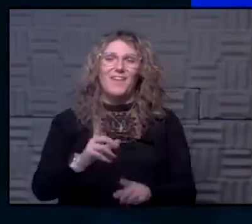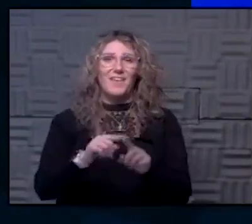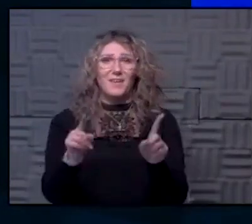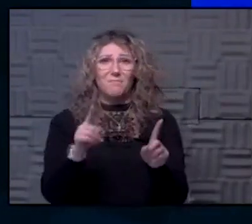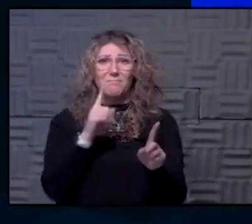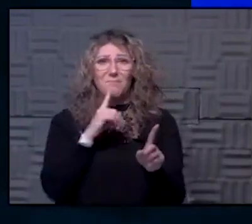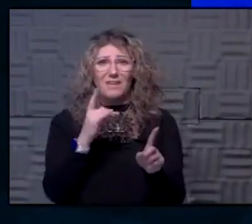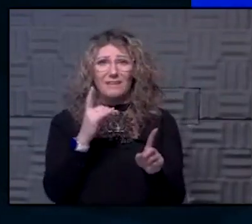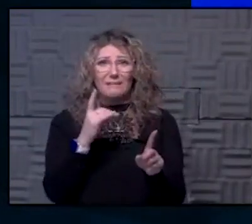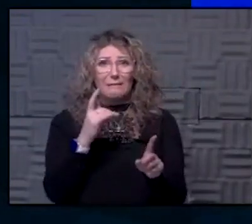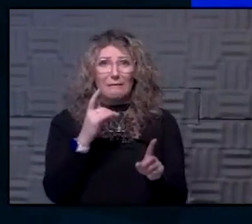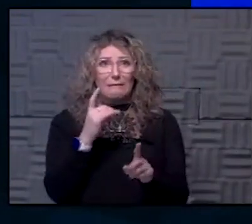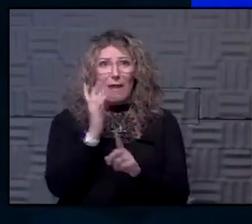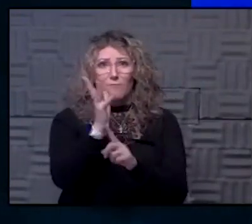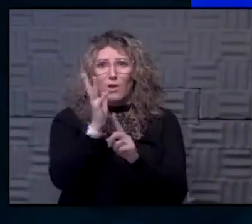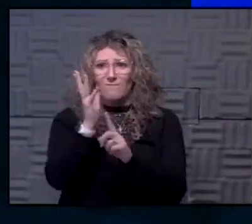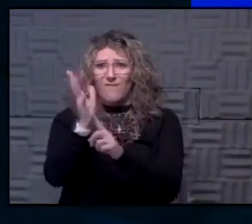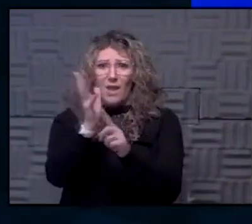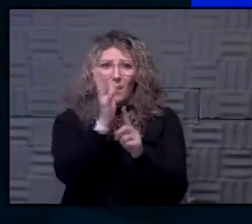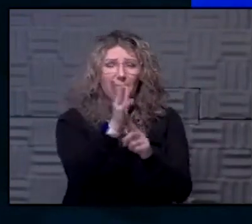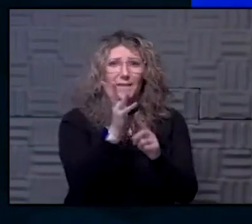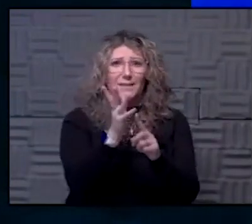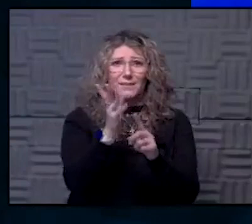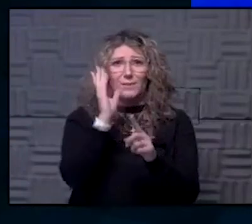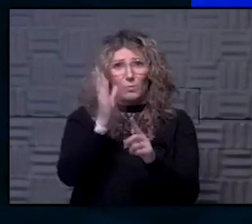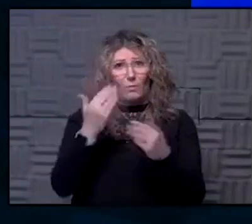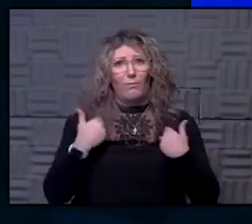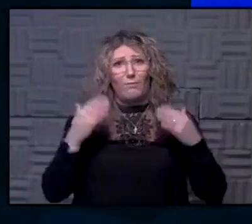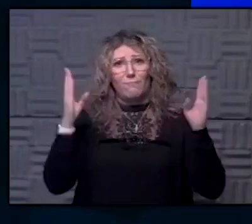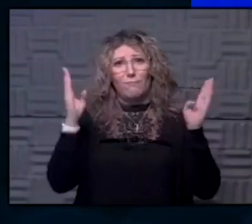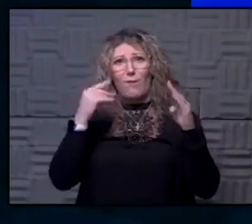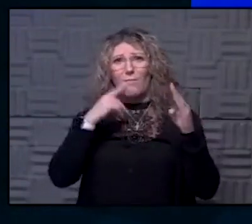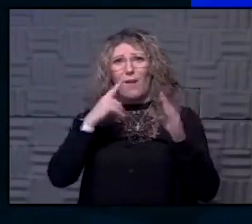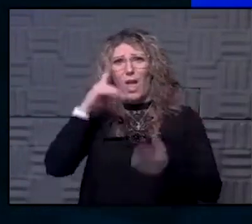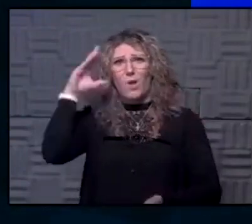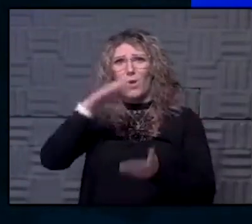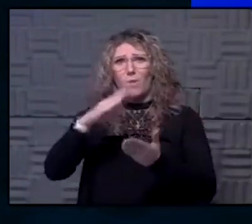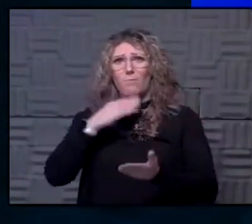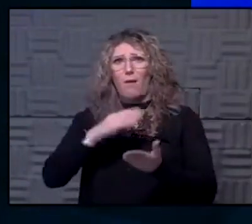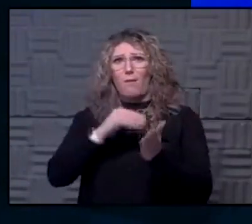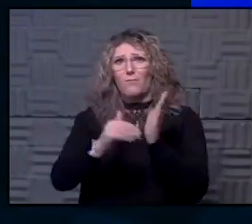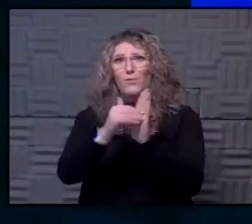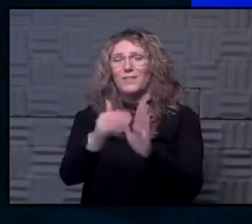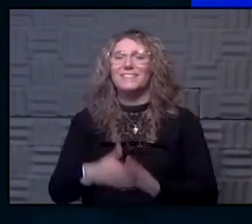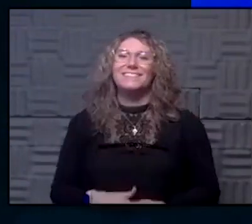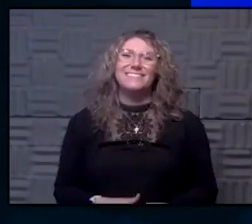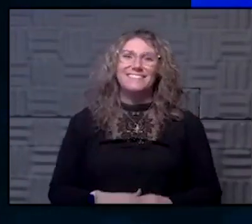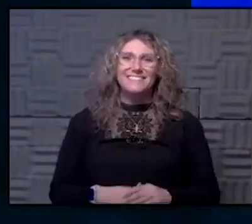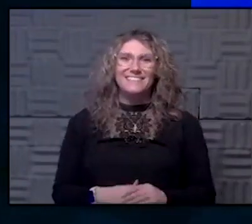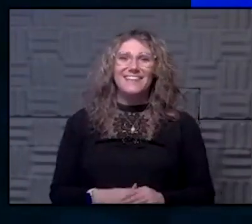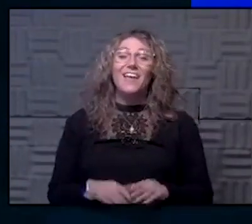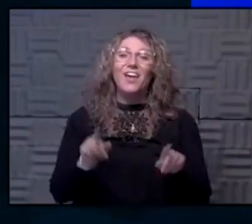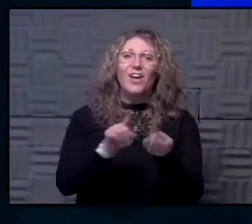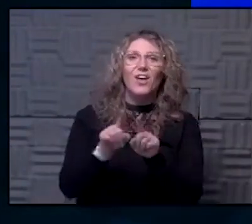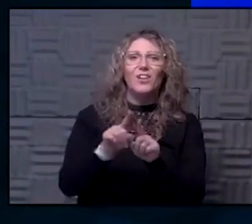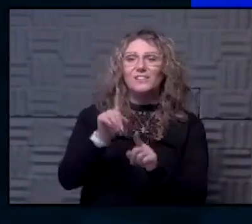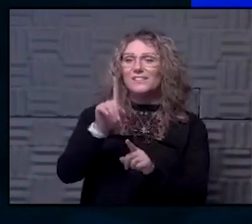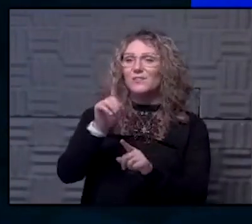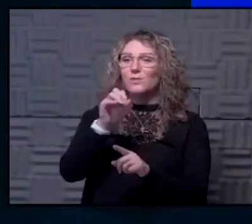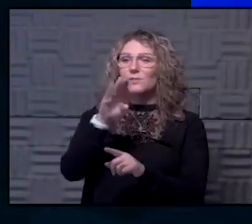every 5 minutes, we'll have trouble. Okay, I'll reduce my frequency a little bit. And along that line, Debbie has a